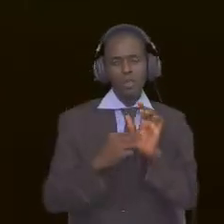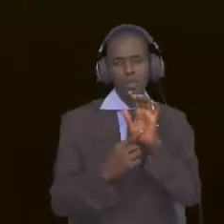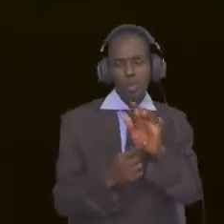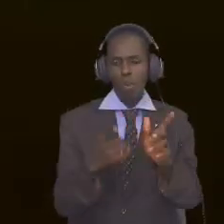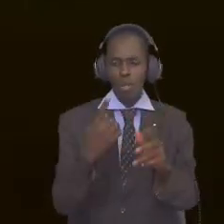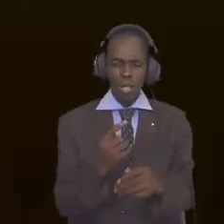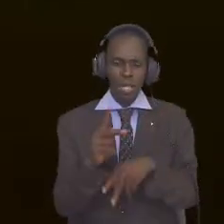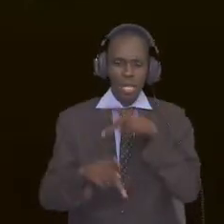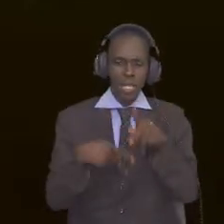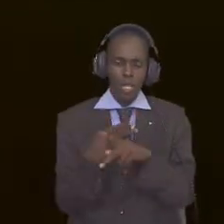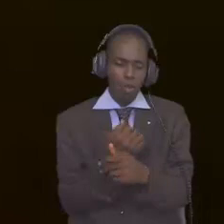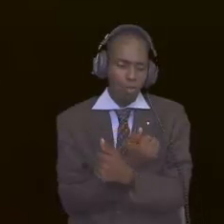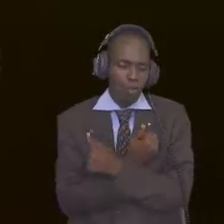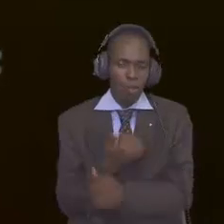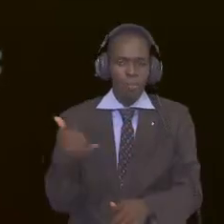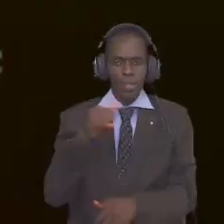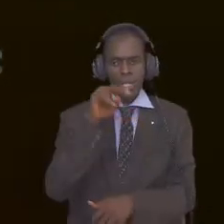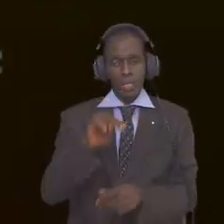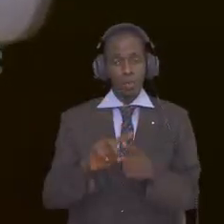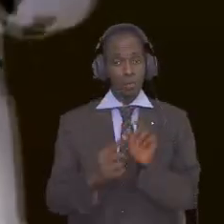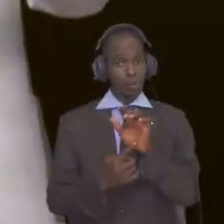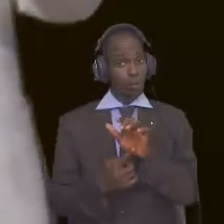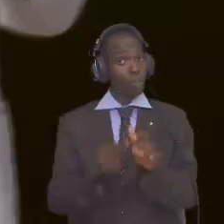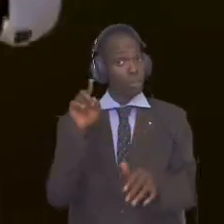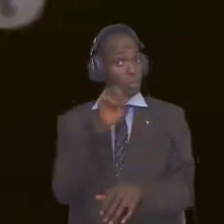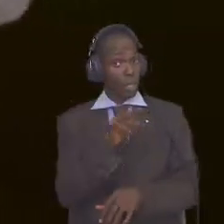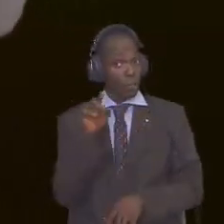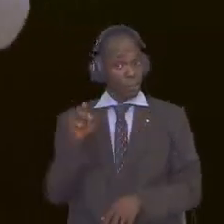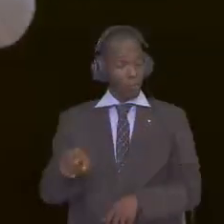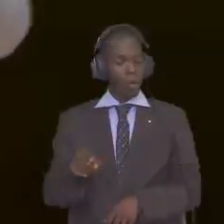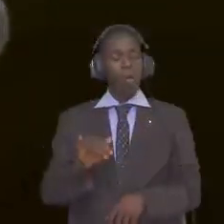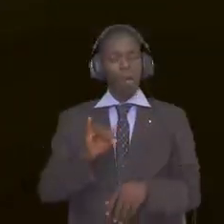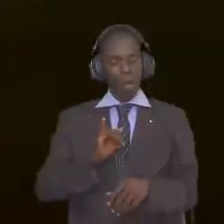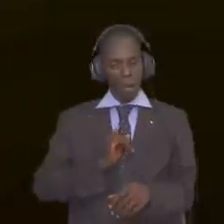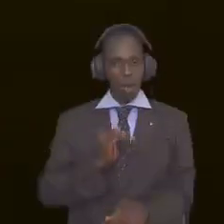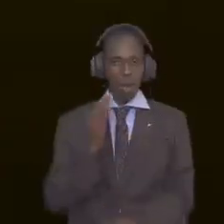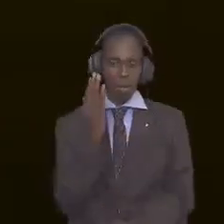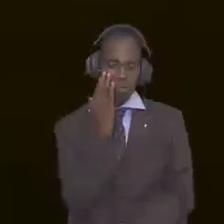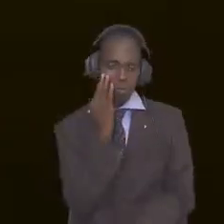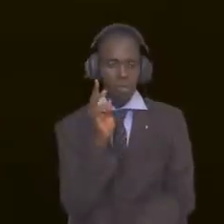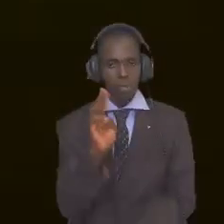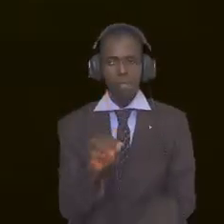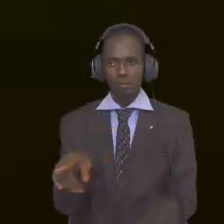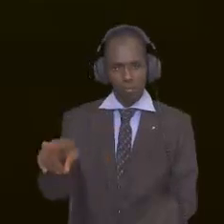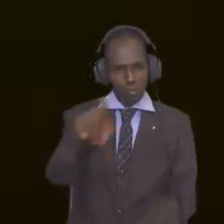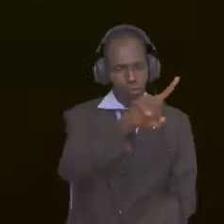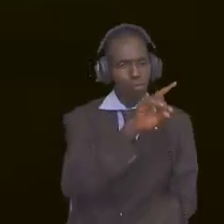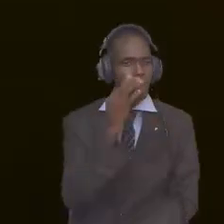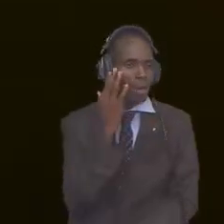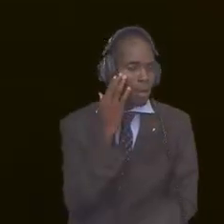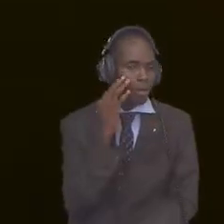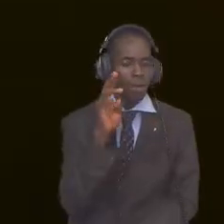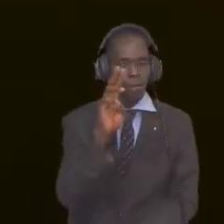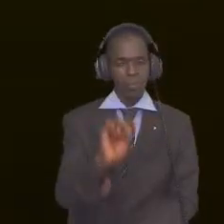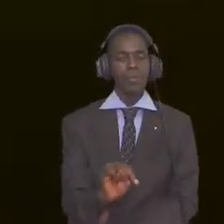ought to show, and they're doing the right thing, therefore acknowledge them. Acknowledge ye